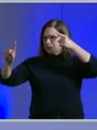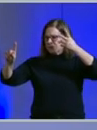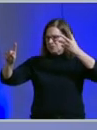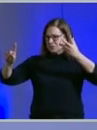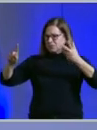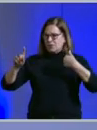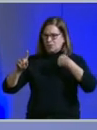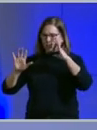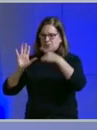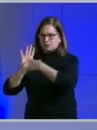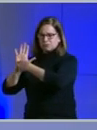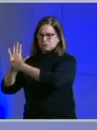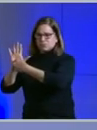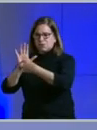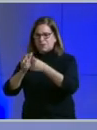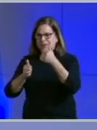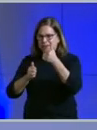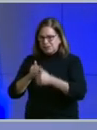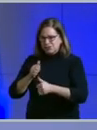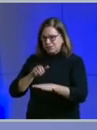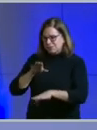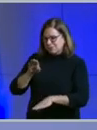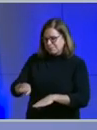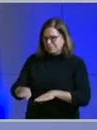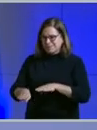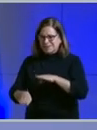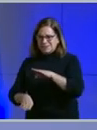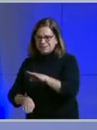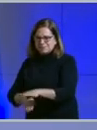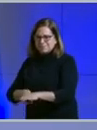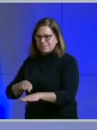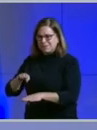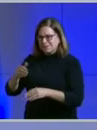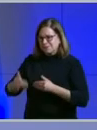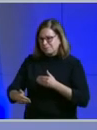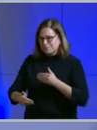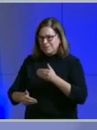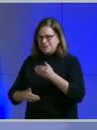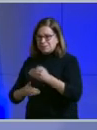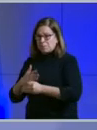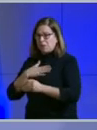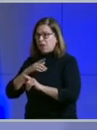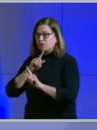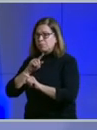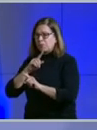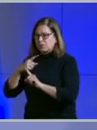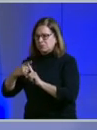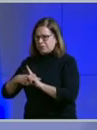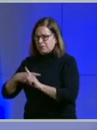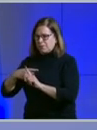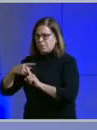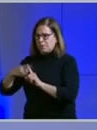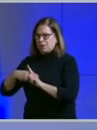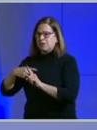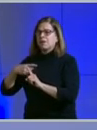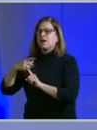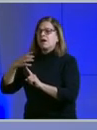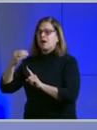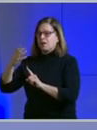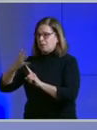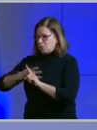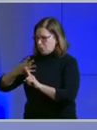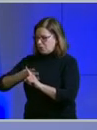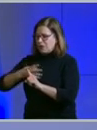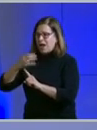were doing. Some of those reports are monthly or quarterly or annually, but you could rest assured